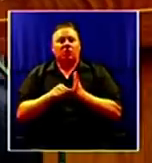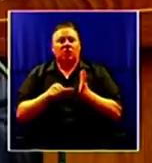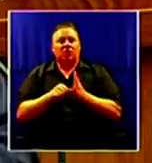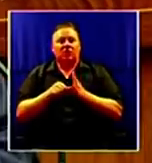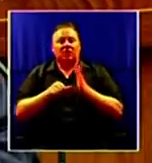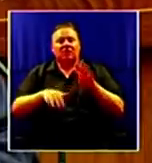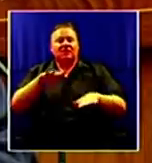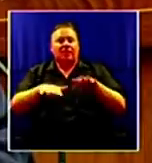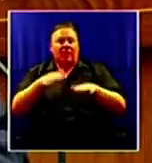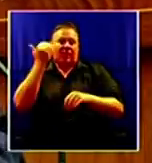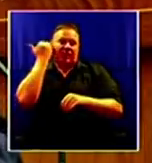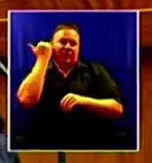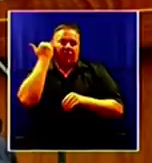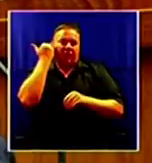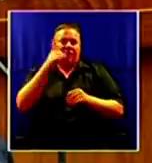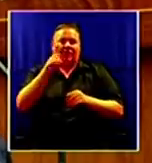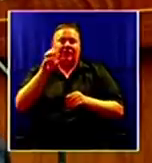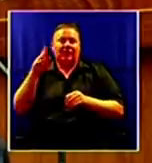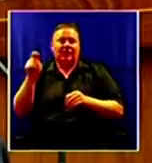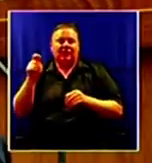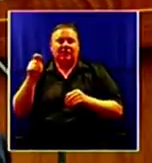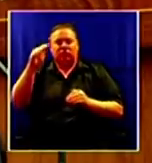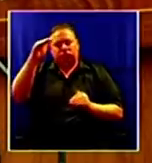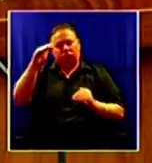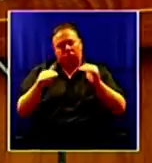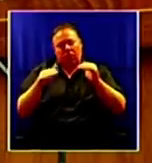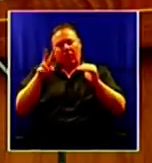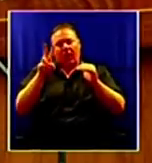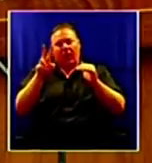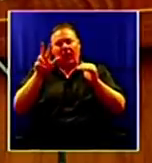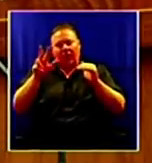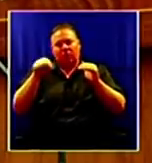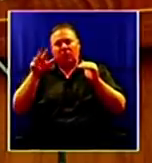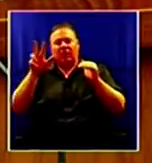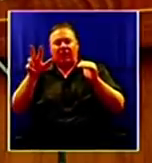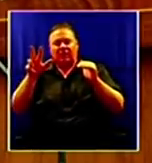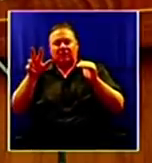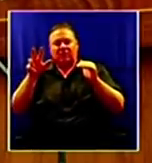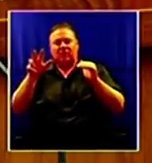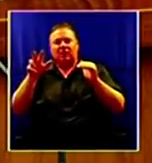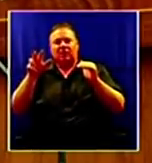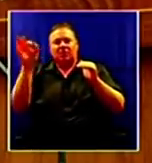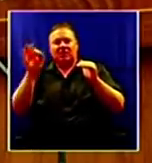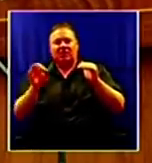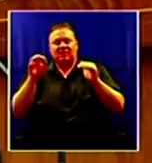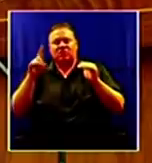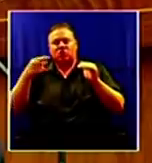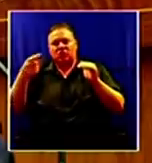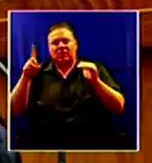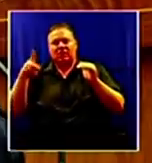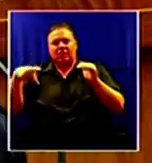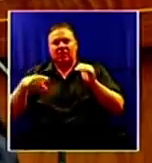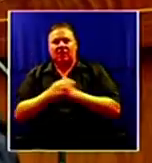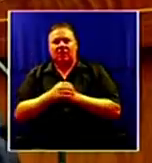at 88.9% of GDP in 2025-26, and the ratio will